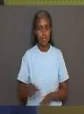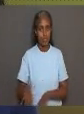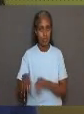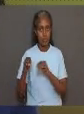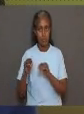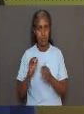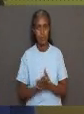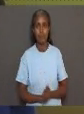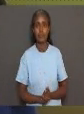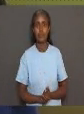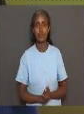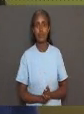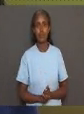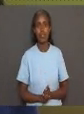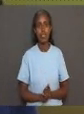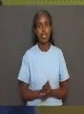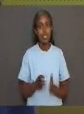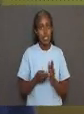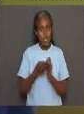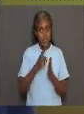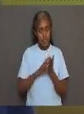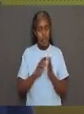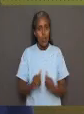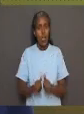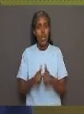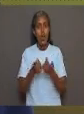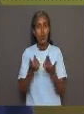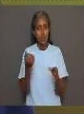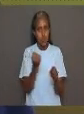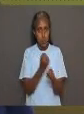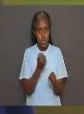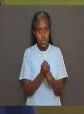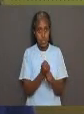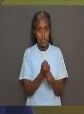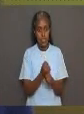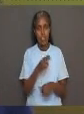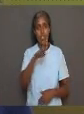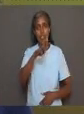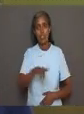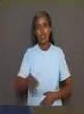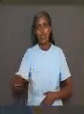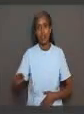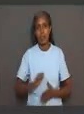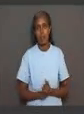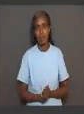Students, let us review how to construct a histogram.